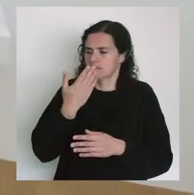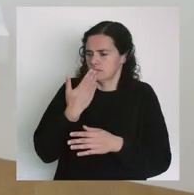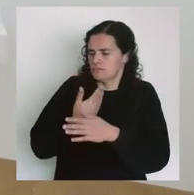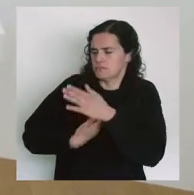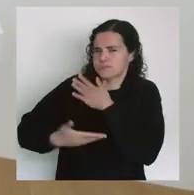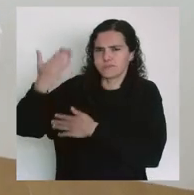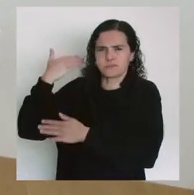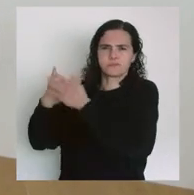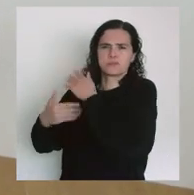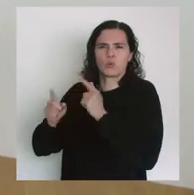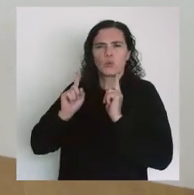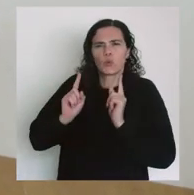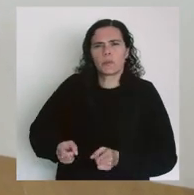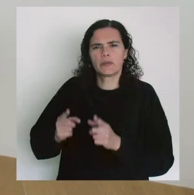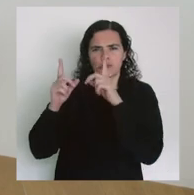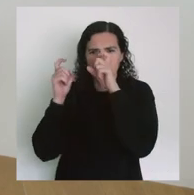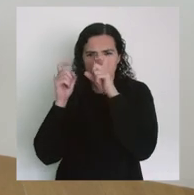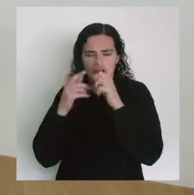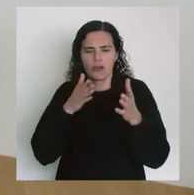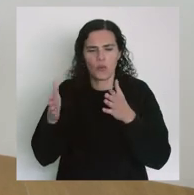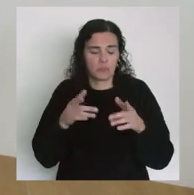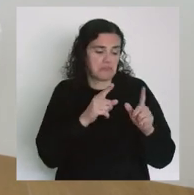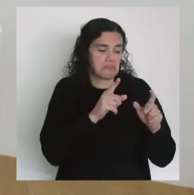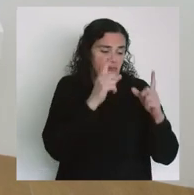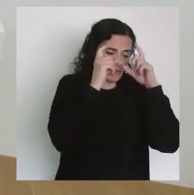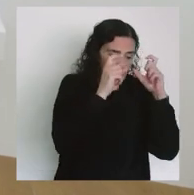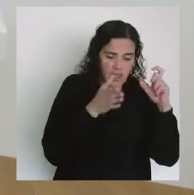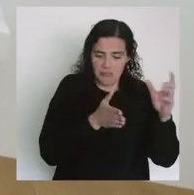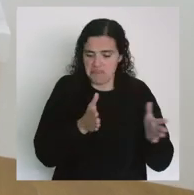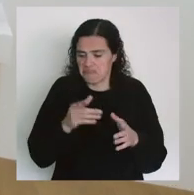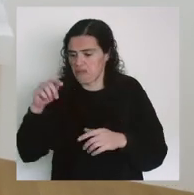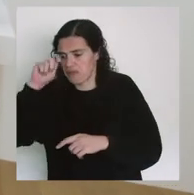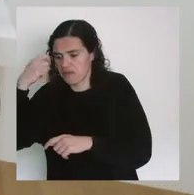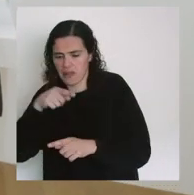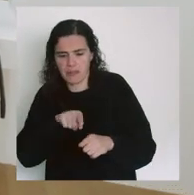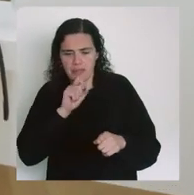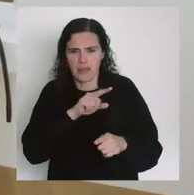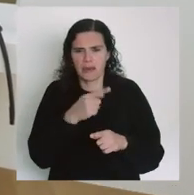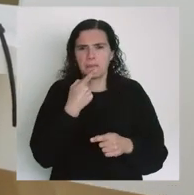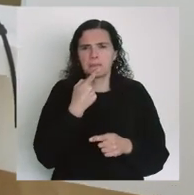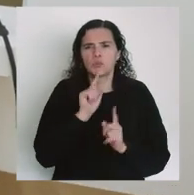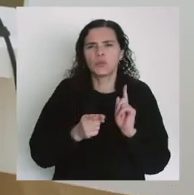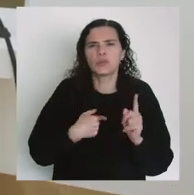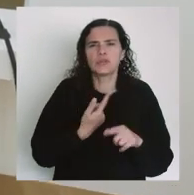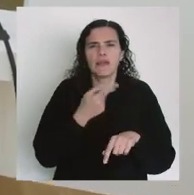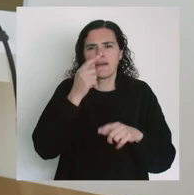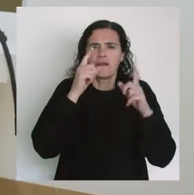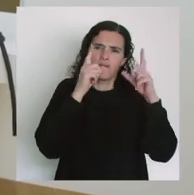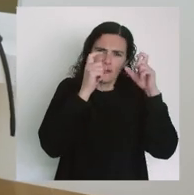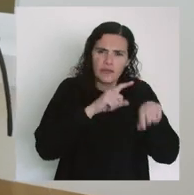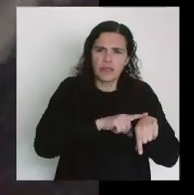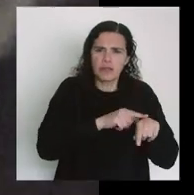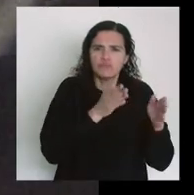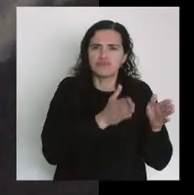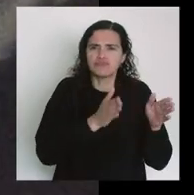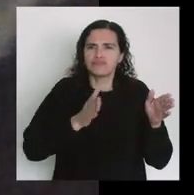beginning of photography, or between photography and film, with this notion of chronophotography that